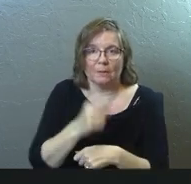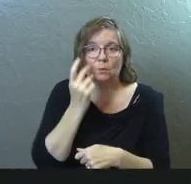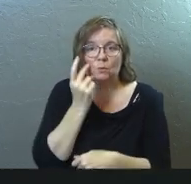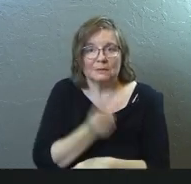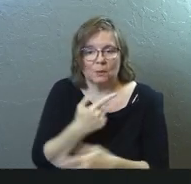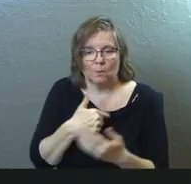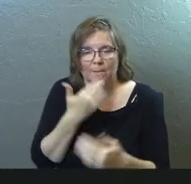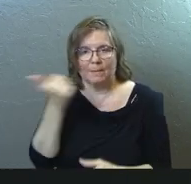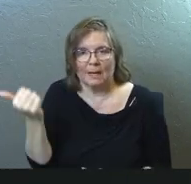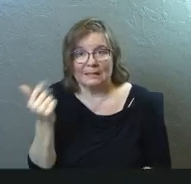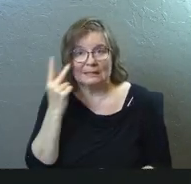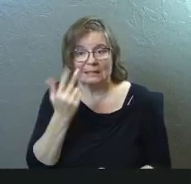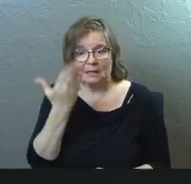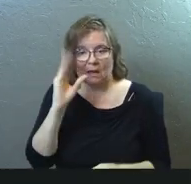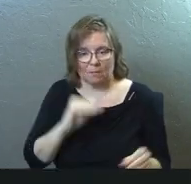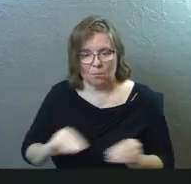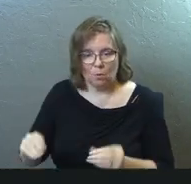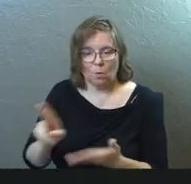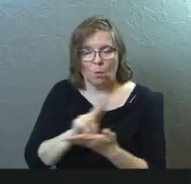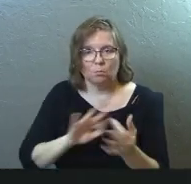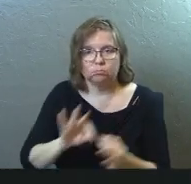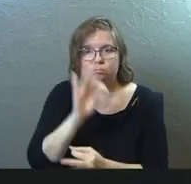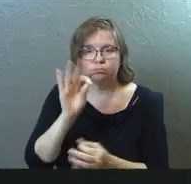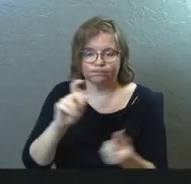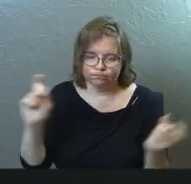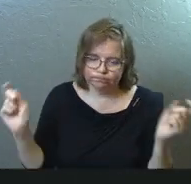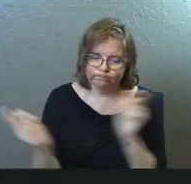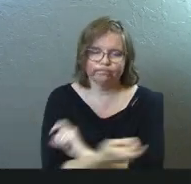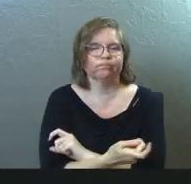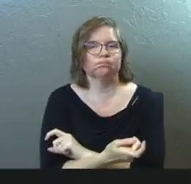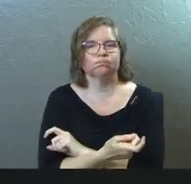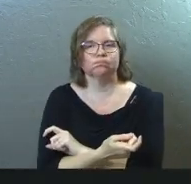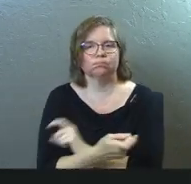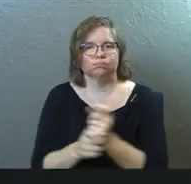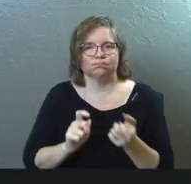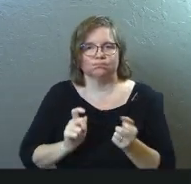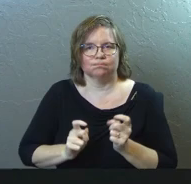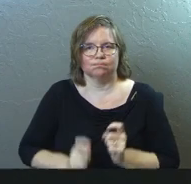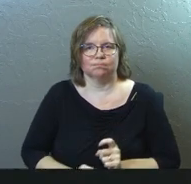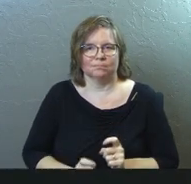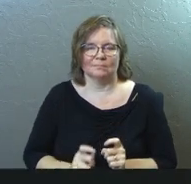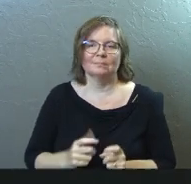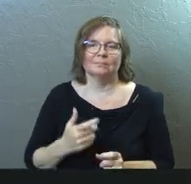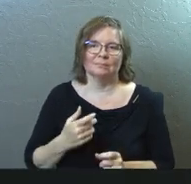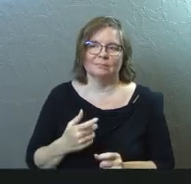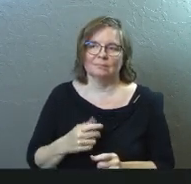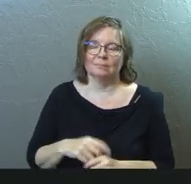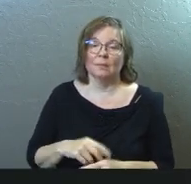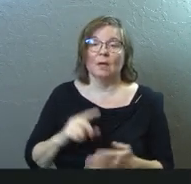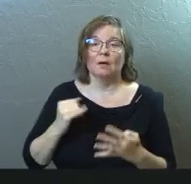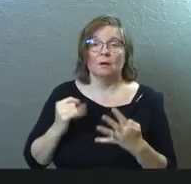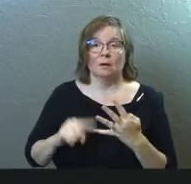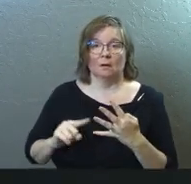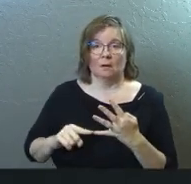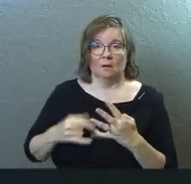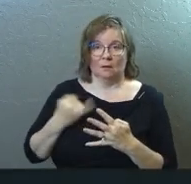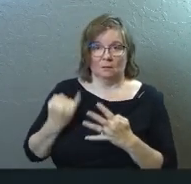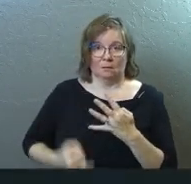see what's best. See God move. See the Holy Spirit change them. We got to get back to what matters most. Fourth and final